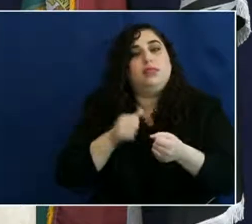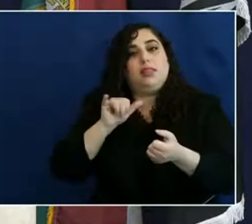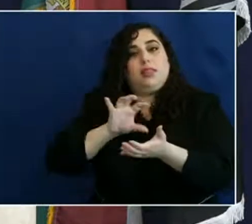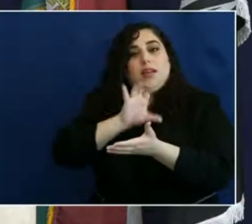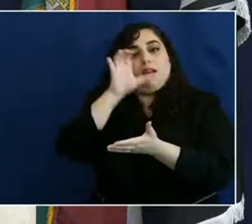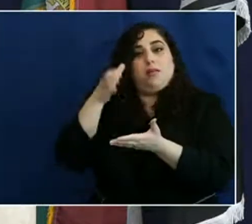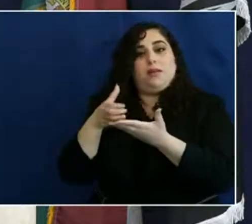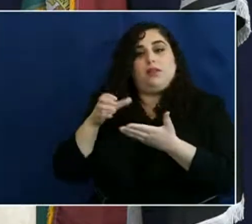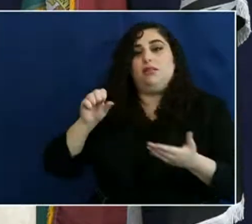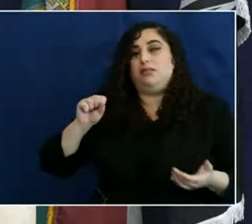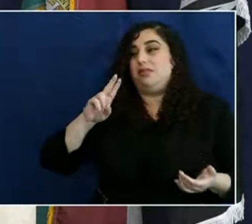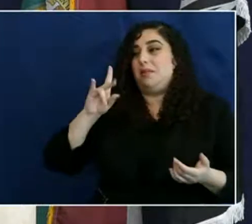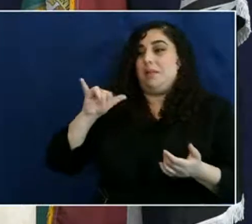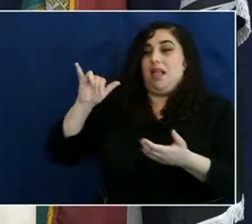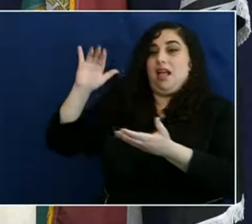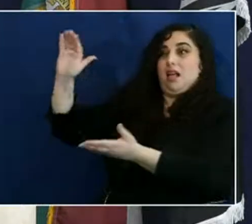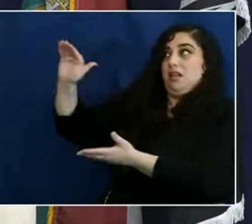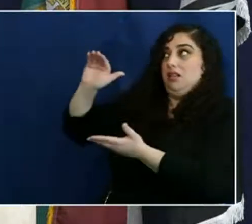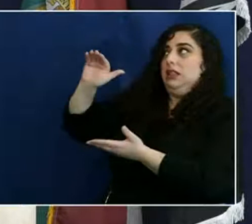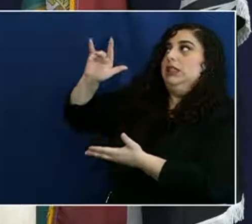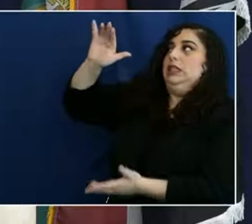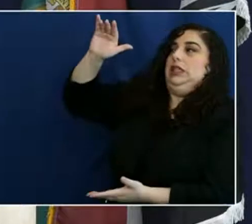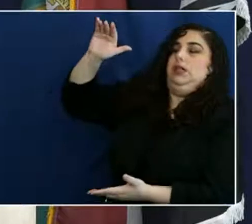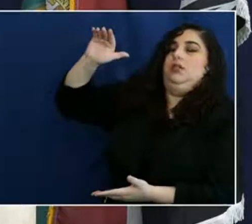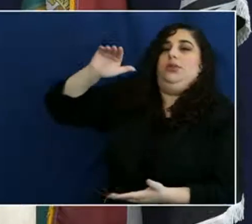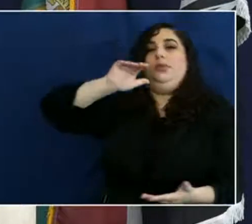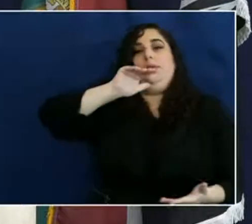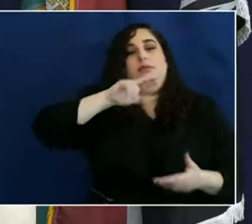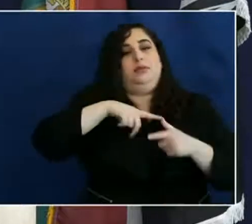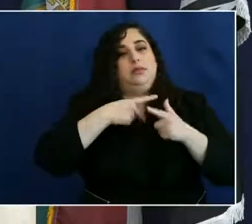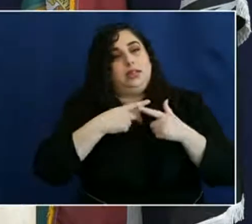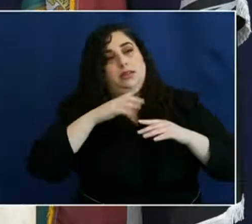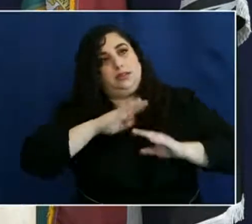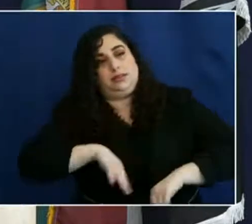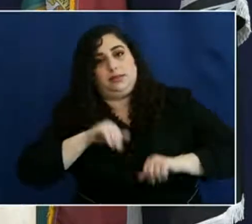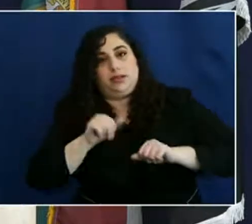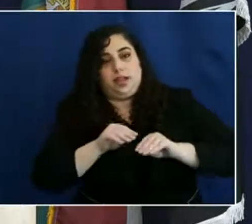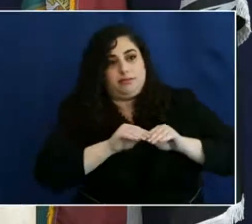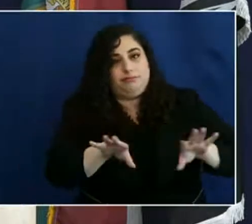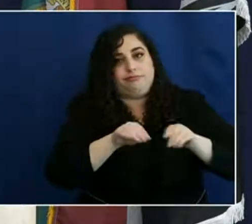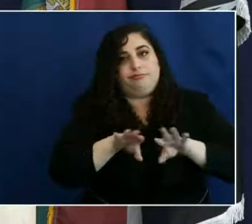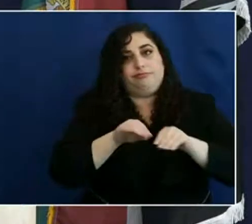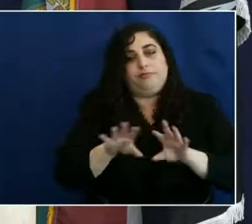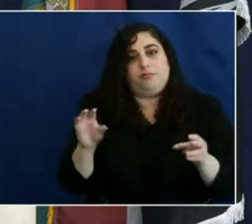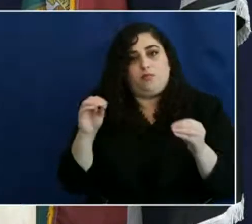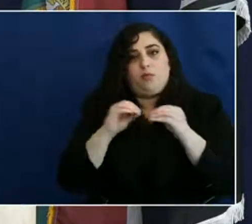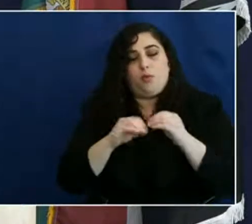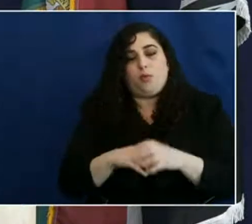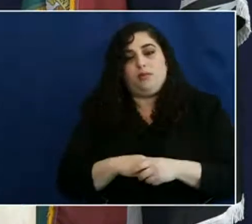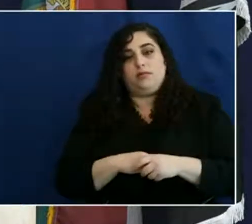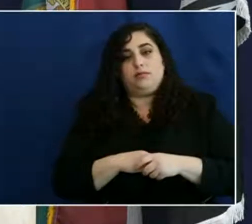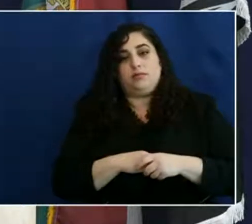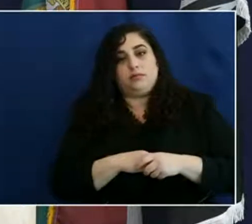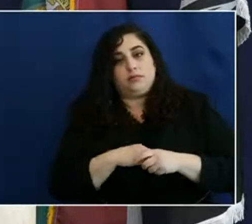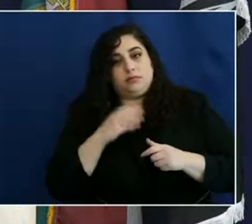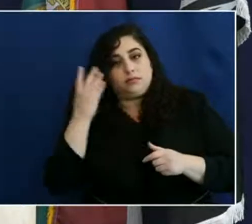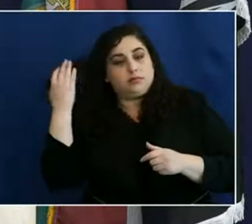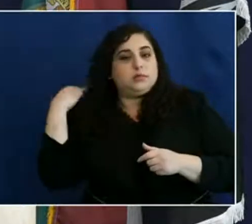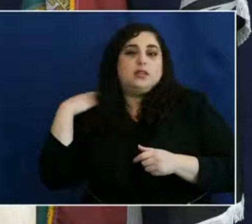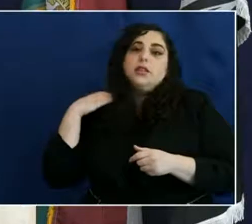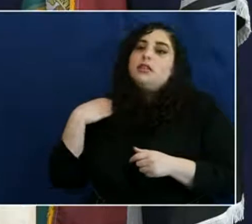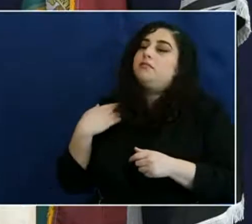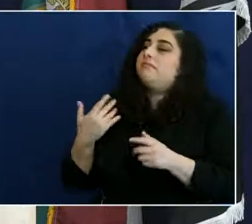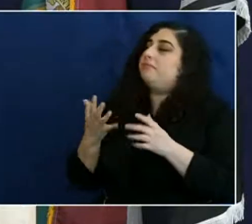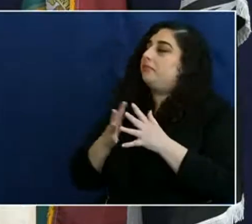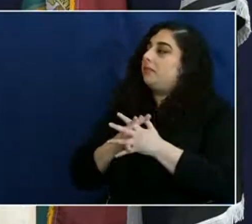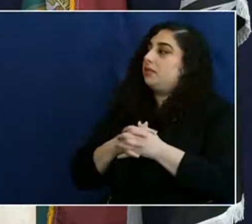increase in the next 2 weeks, and so I'm hopeful that they're right. So I guess maybe a little smarter question might be,